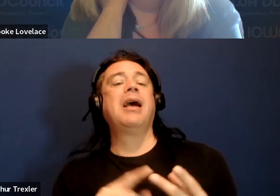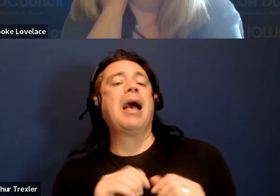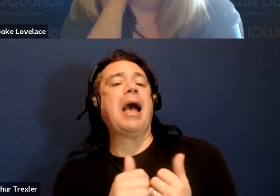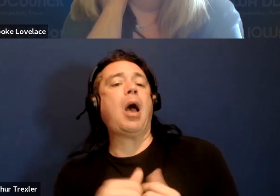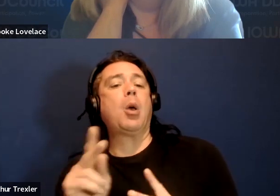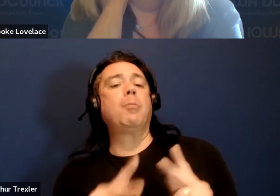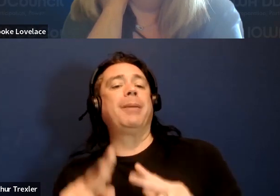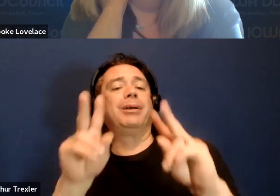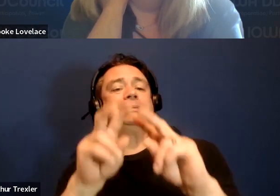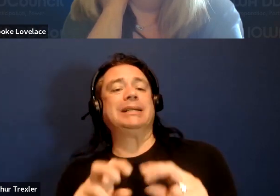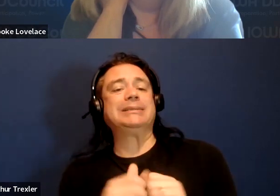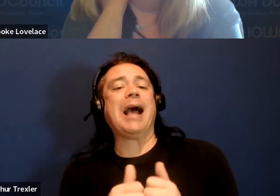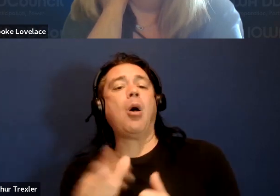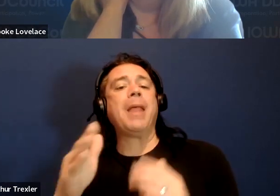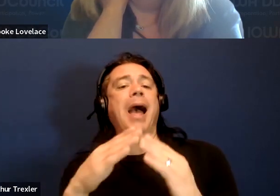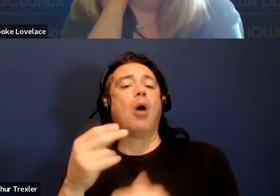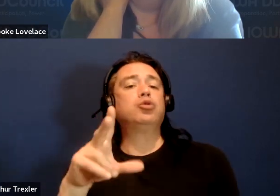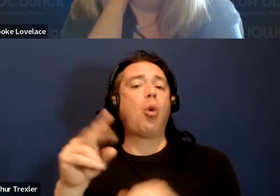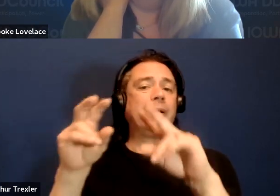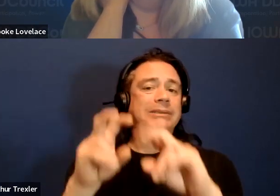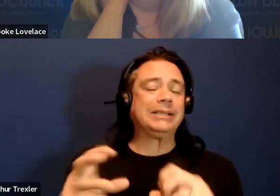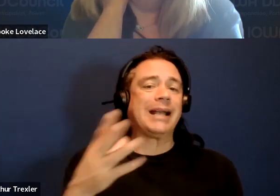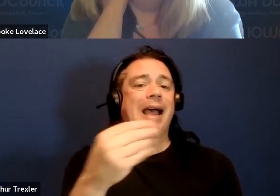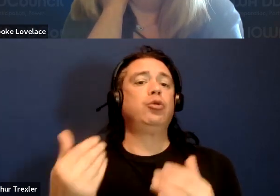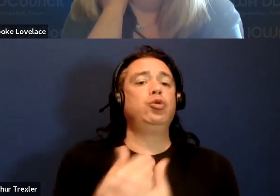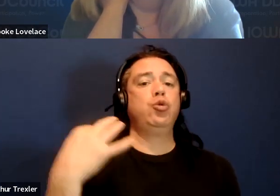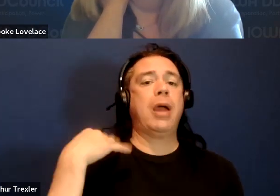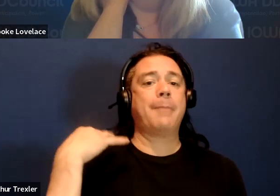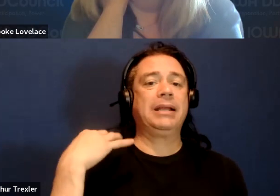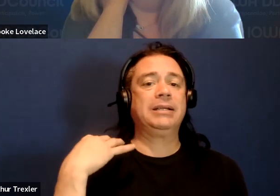assessed, how a household is assessed, and for new applicants